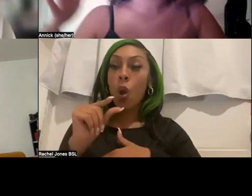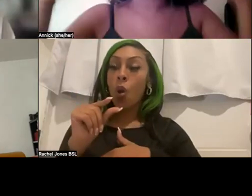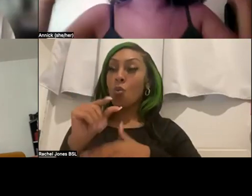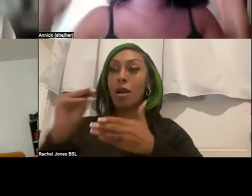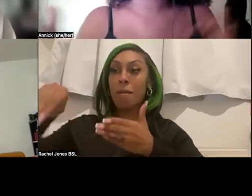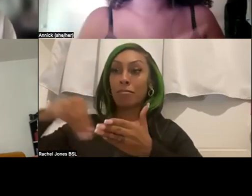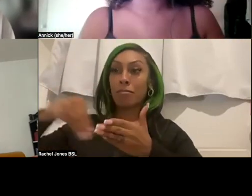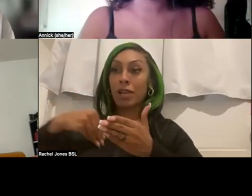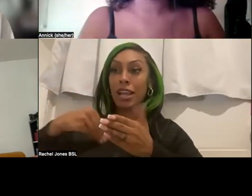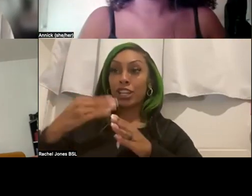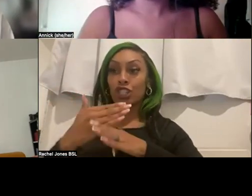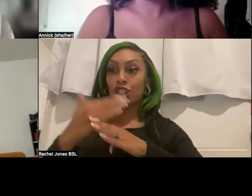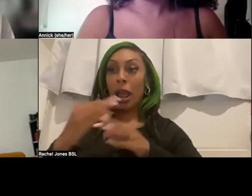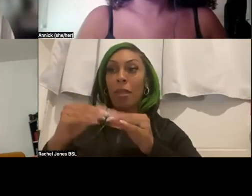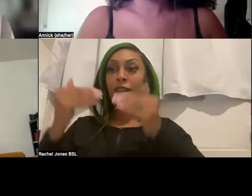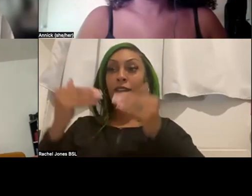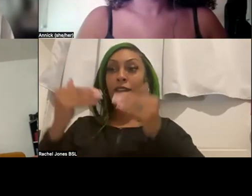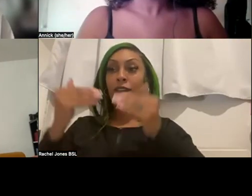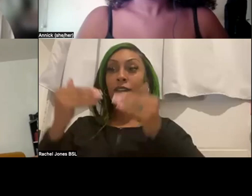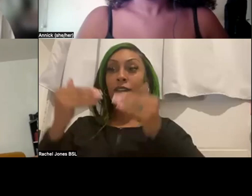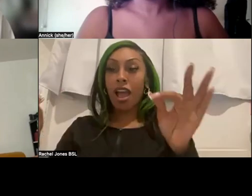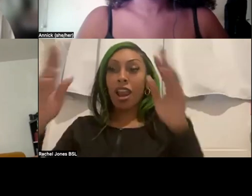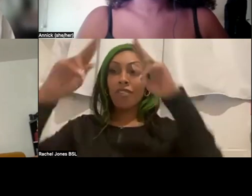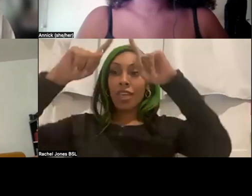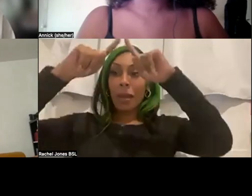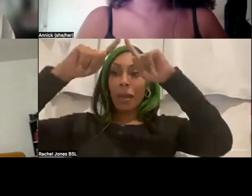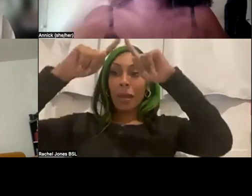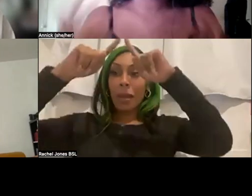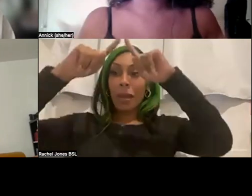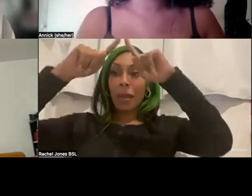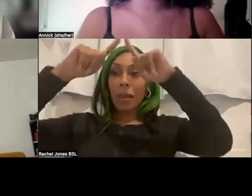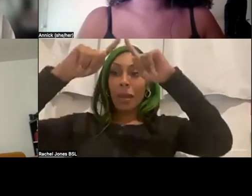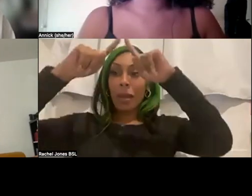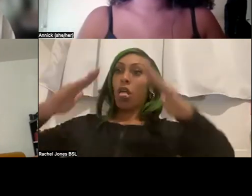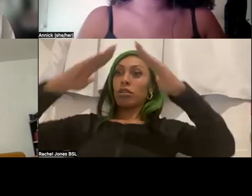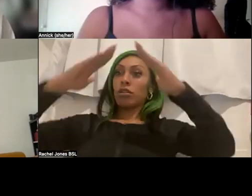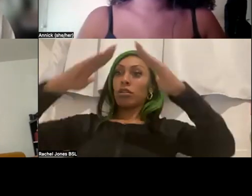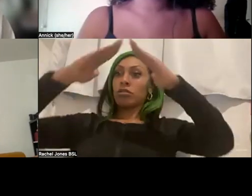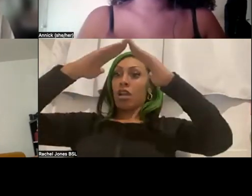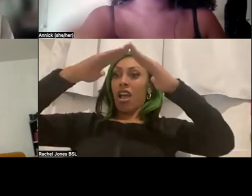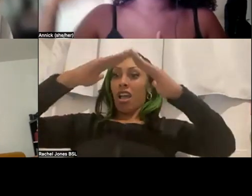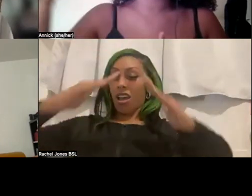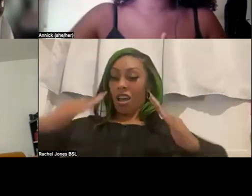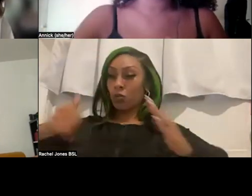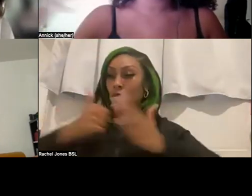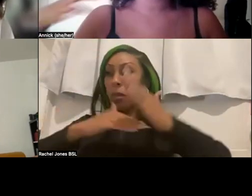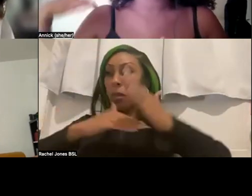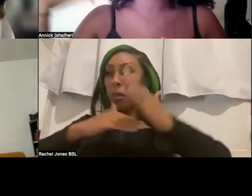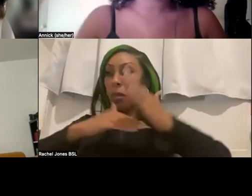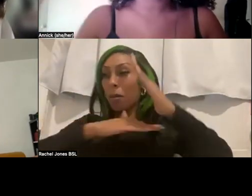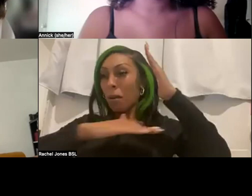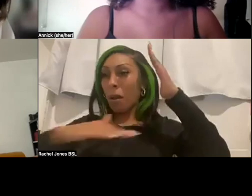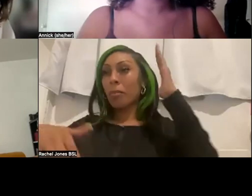kind of pyramid of social work. And it maintains this kind of system where you have CEOs